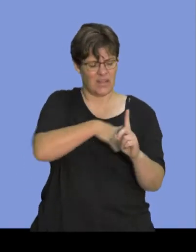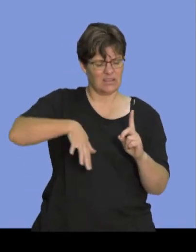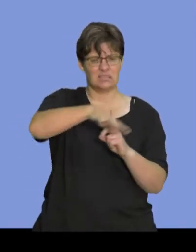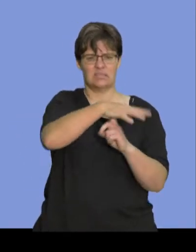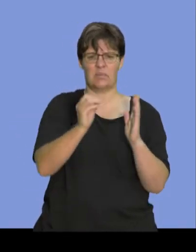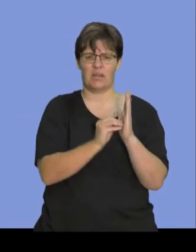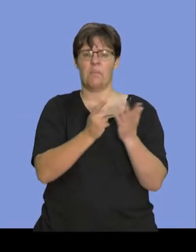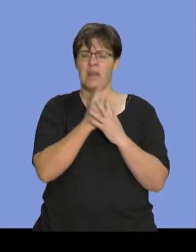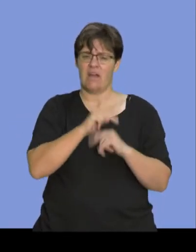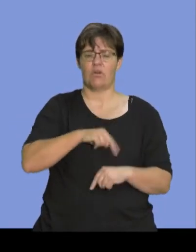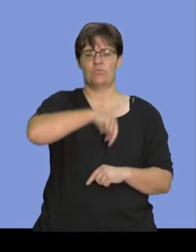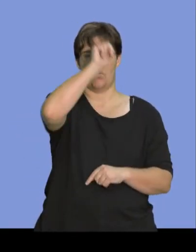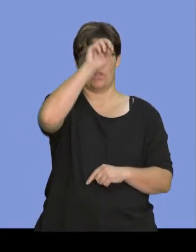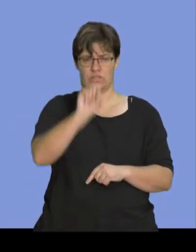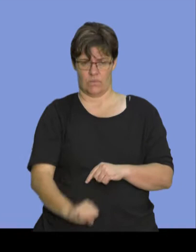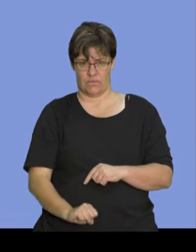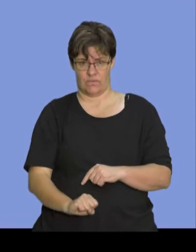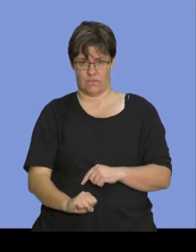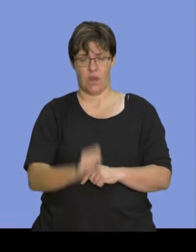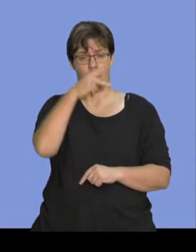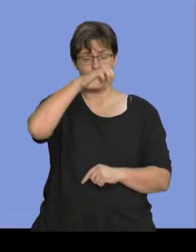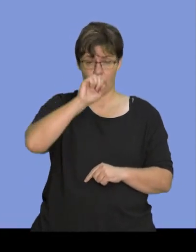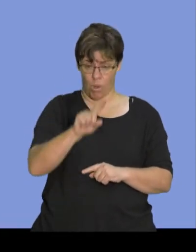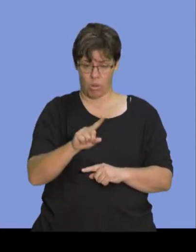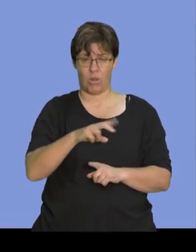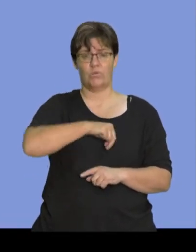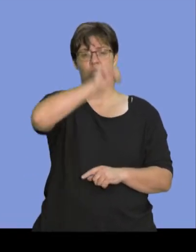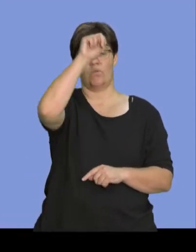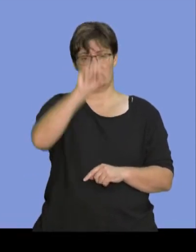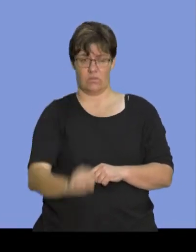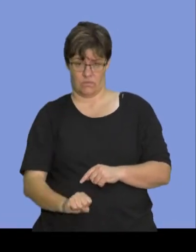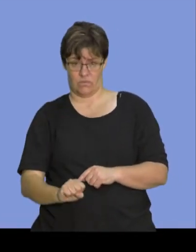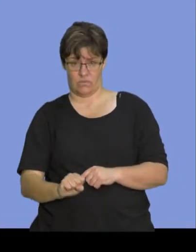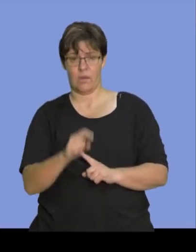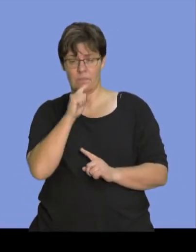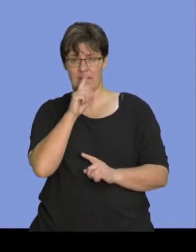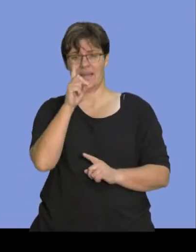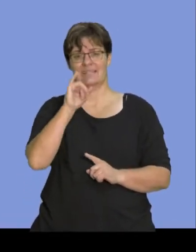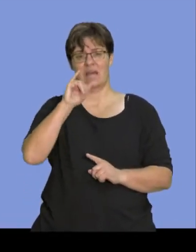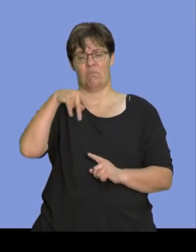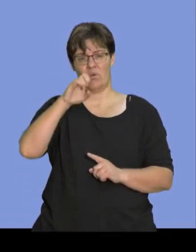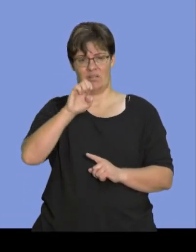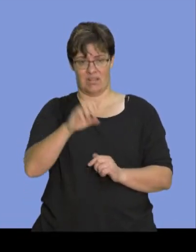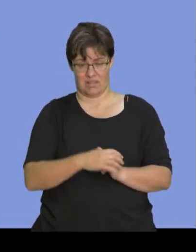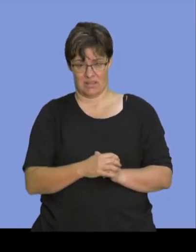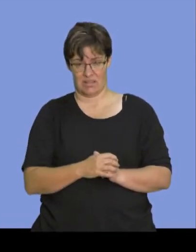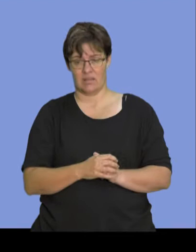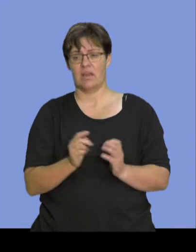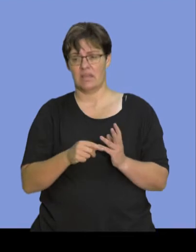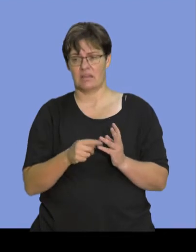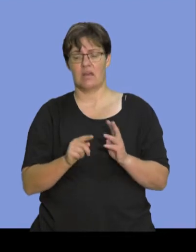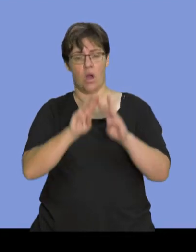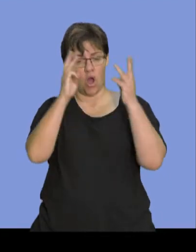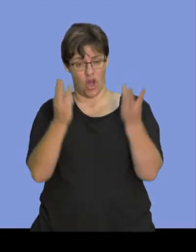the magnet is north and south. It's got north and south poles, which we would describe as the dipole. And then we talk about